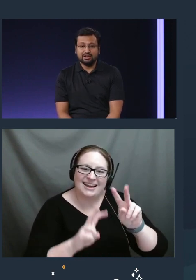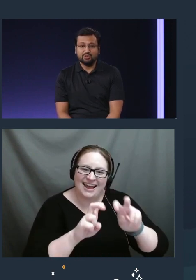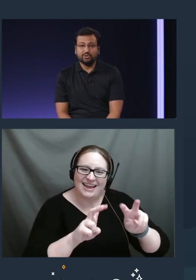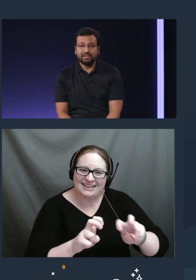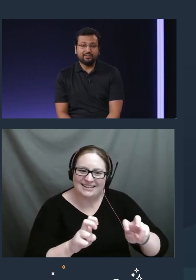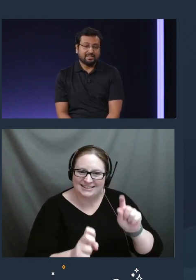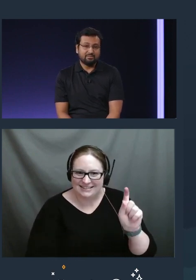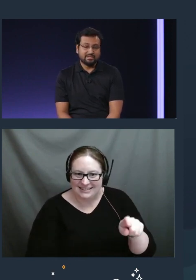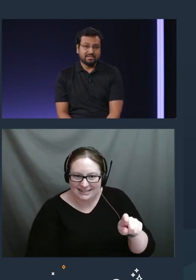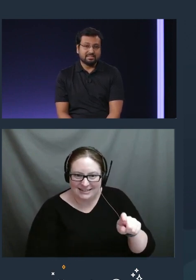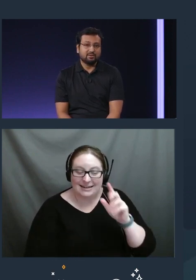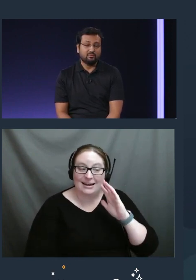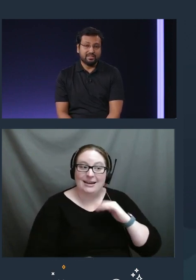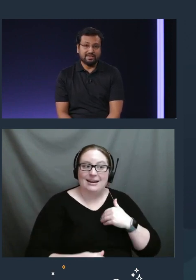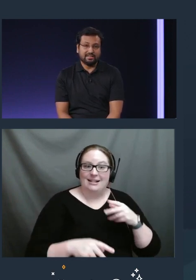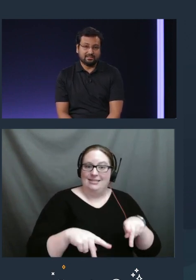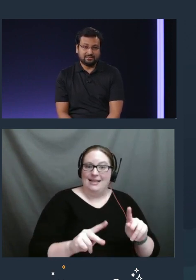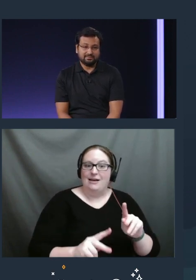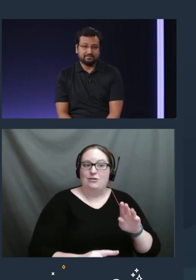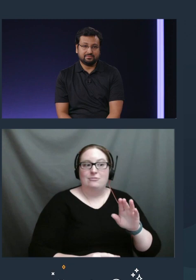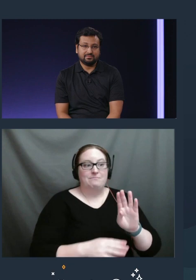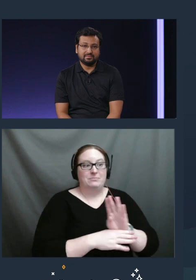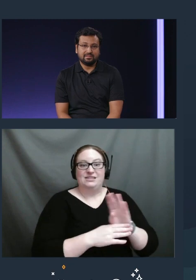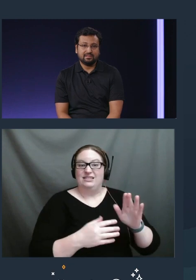sizes to reinvent their business with data.